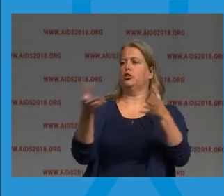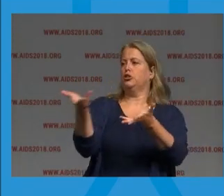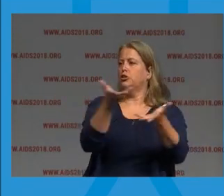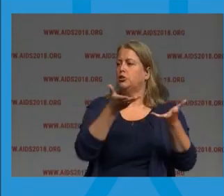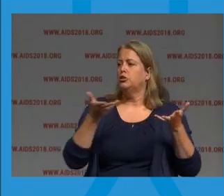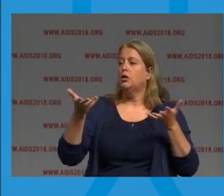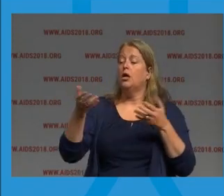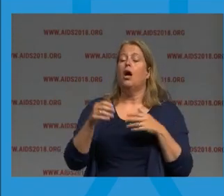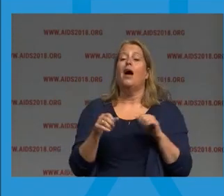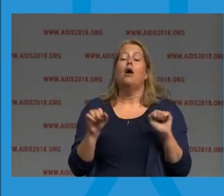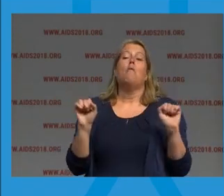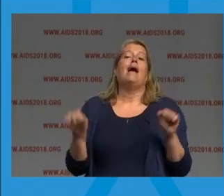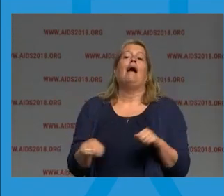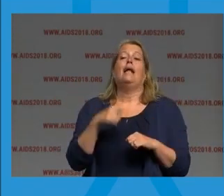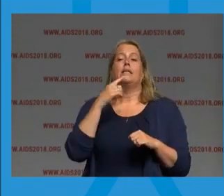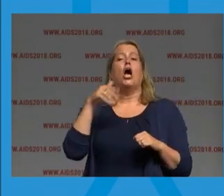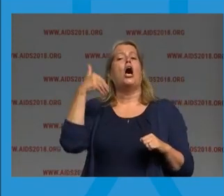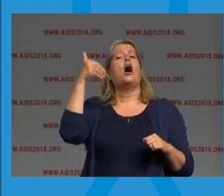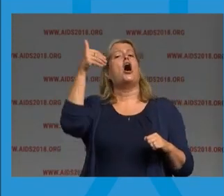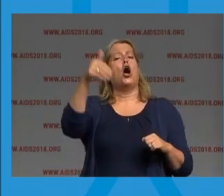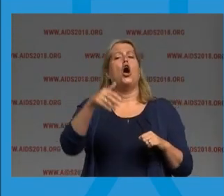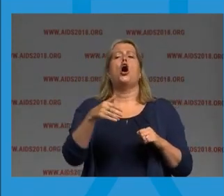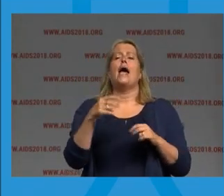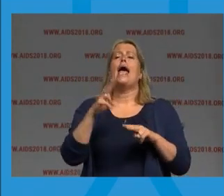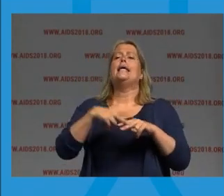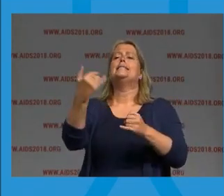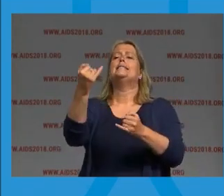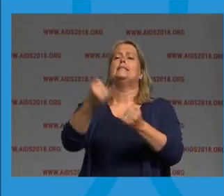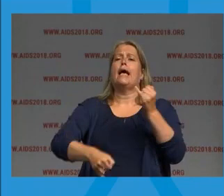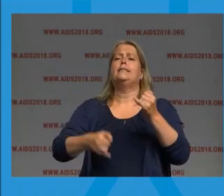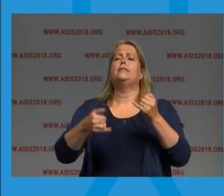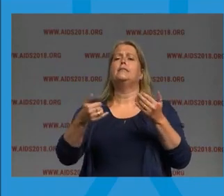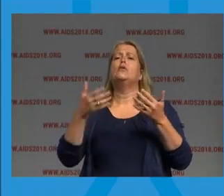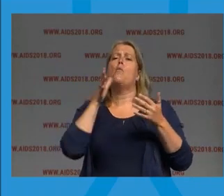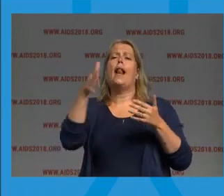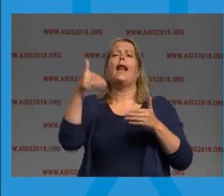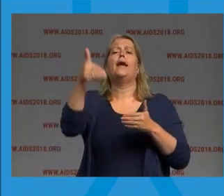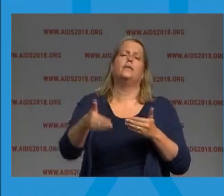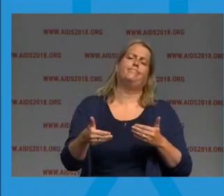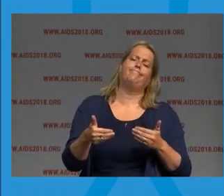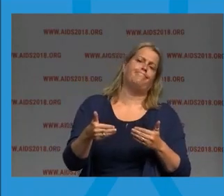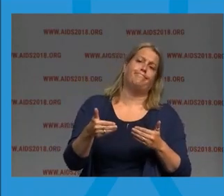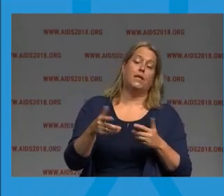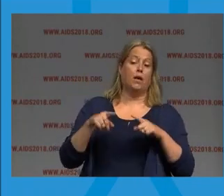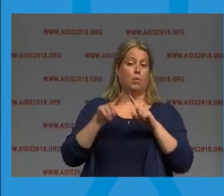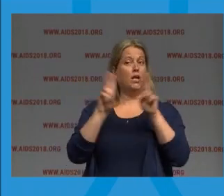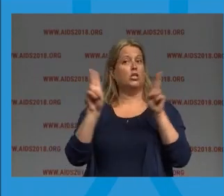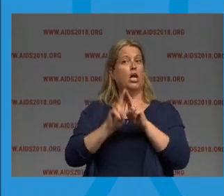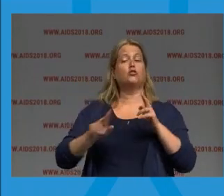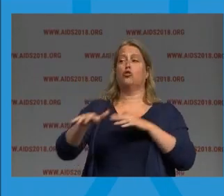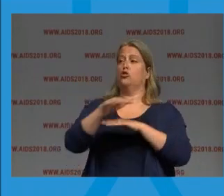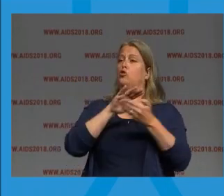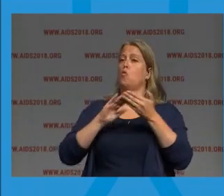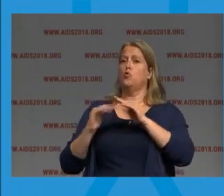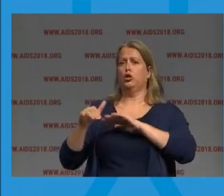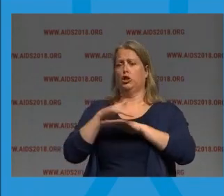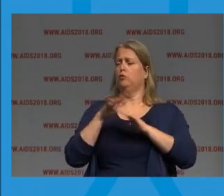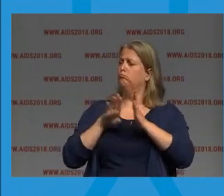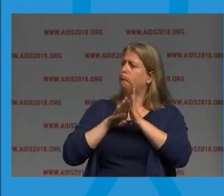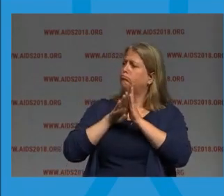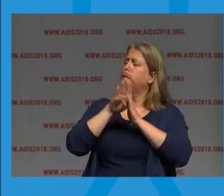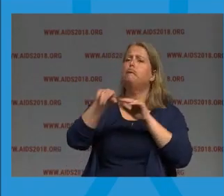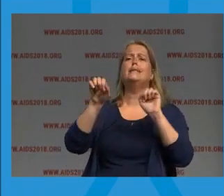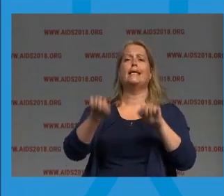that the end of AIDS is yet in sight. We've made great progress as an international community, but we're not driving